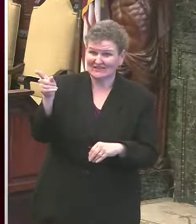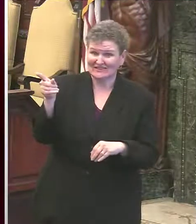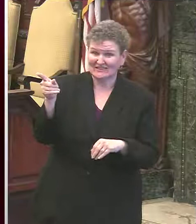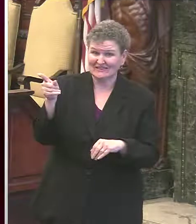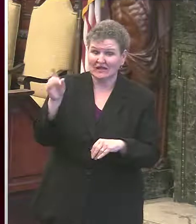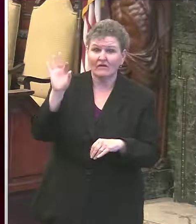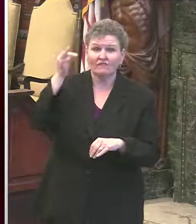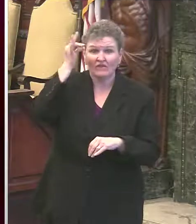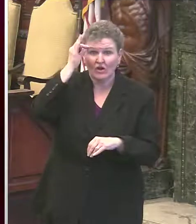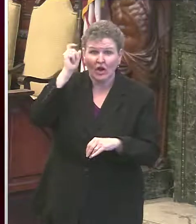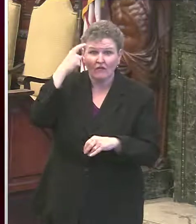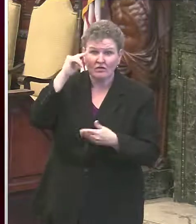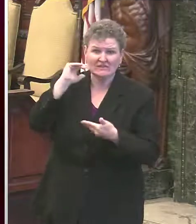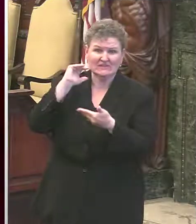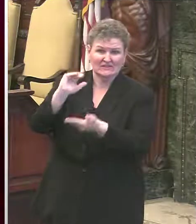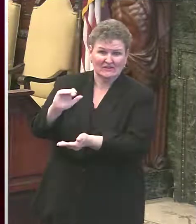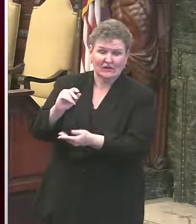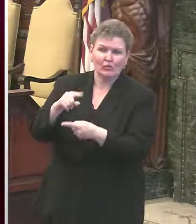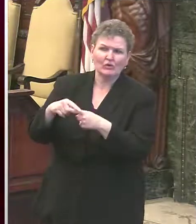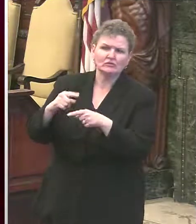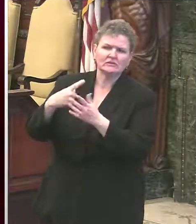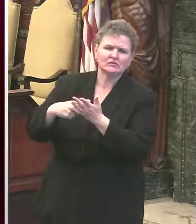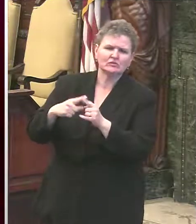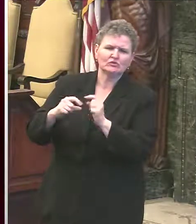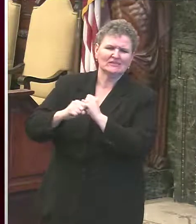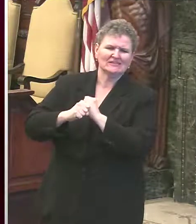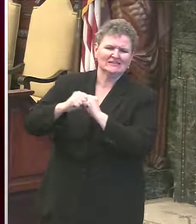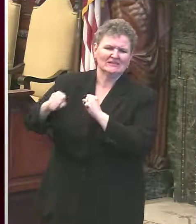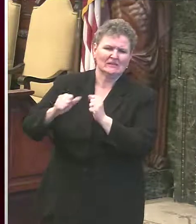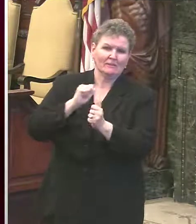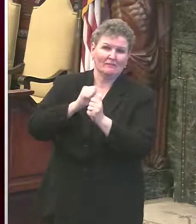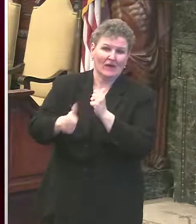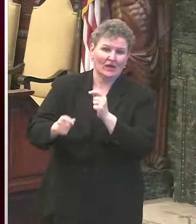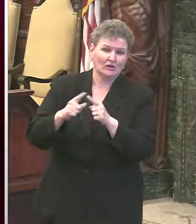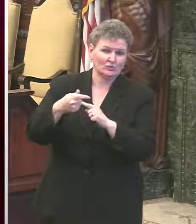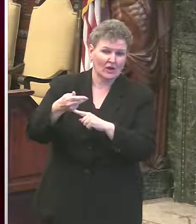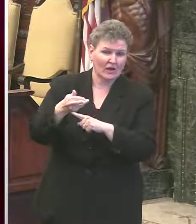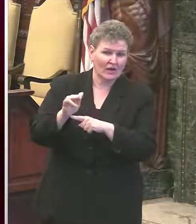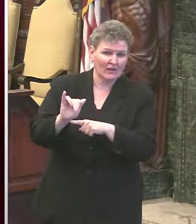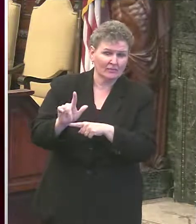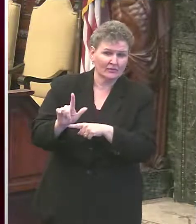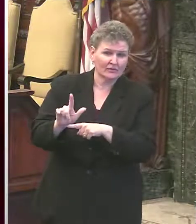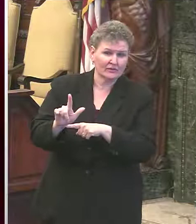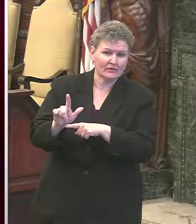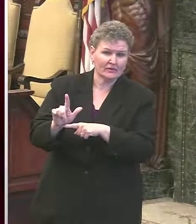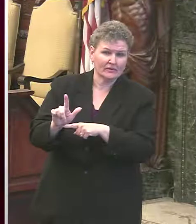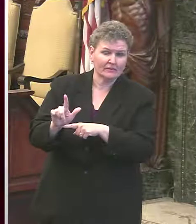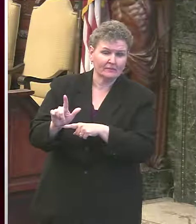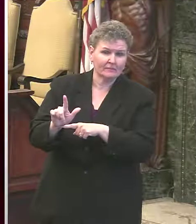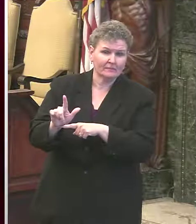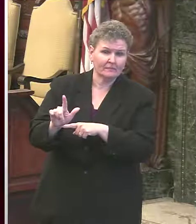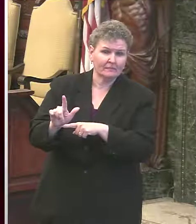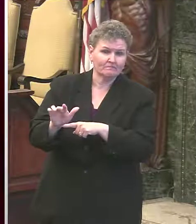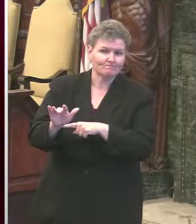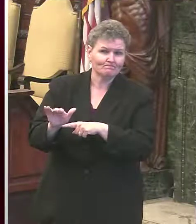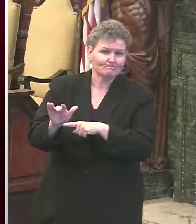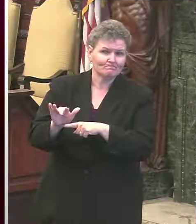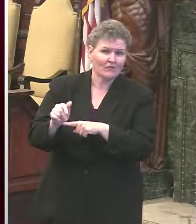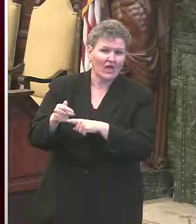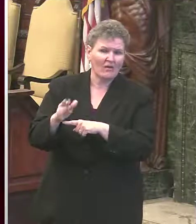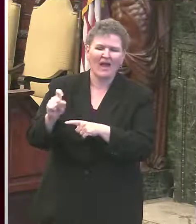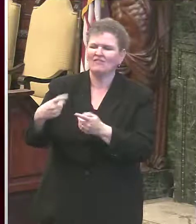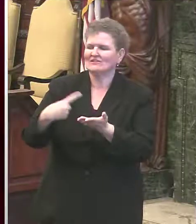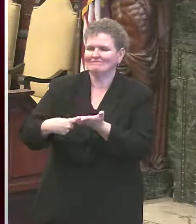are there any talks about extending that site at the convention center past its current date? There's talks, and we